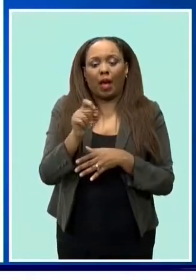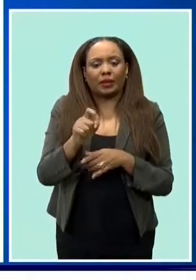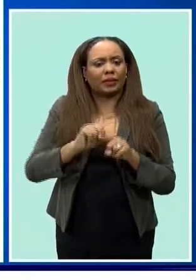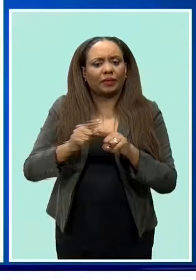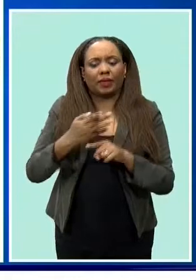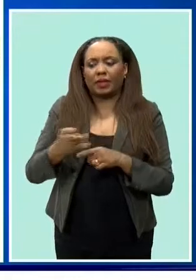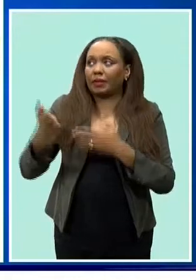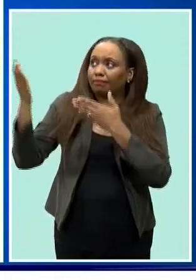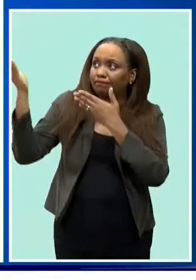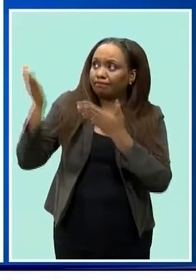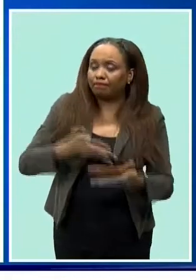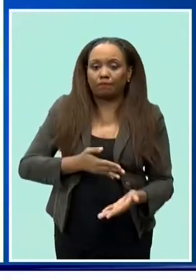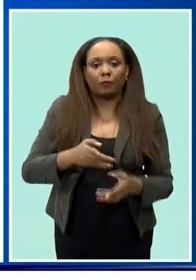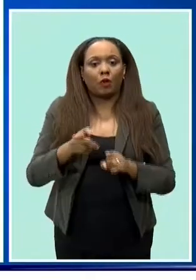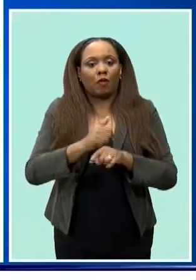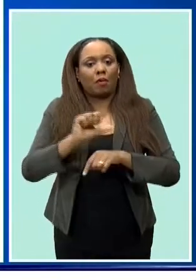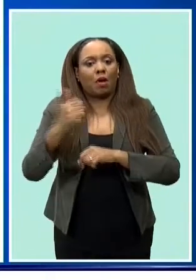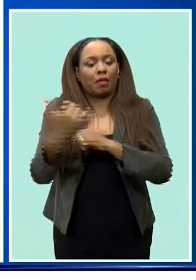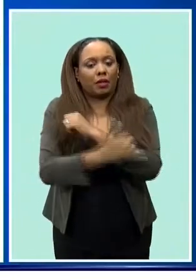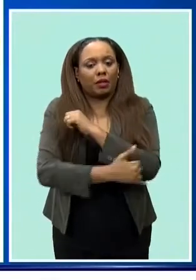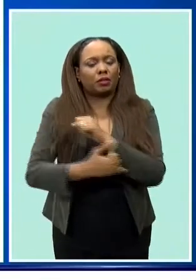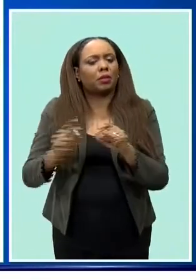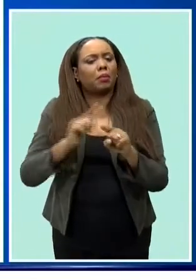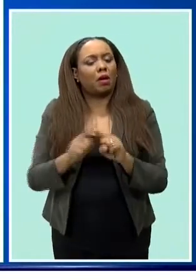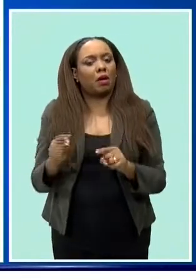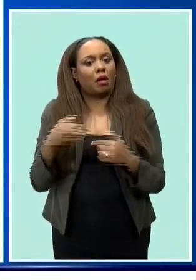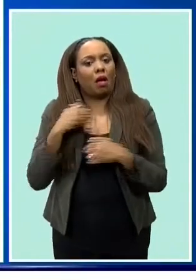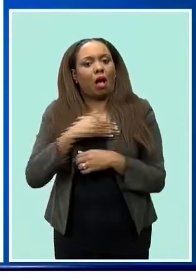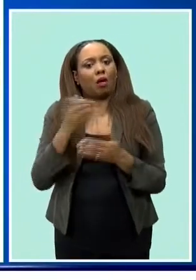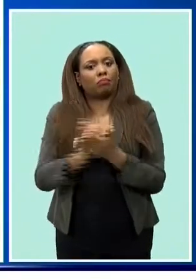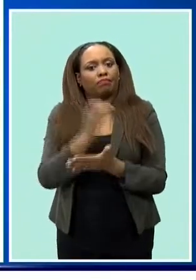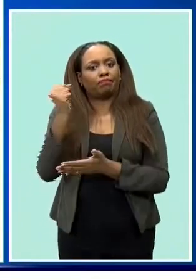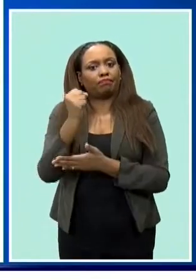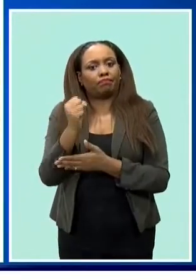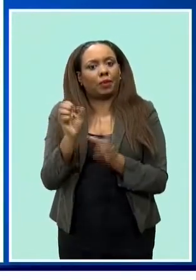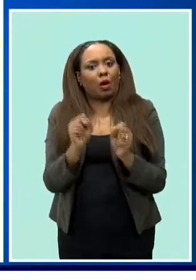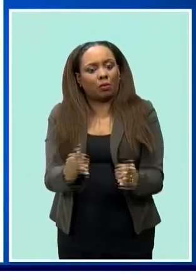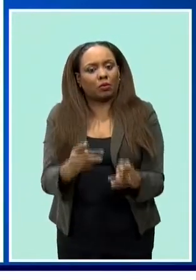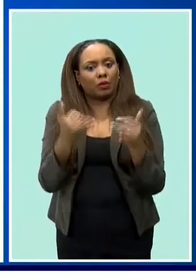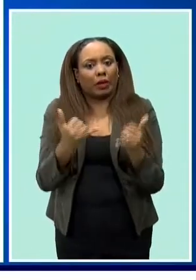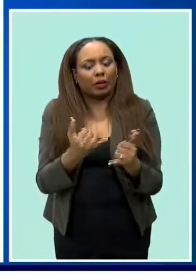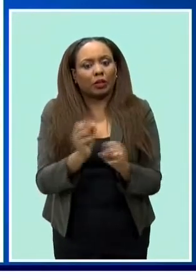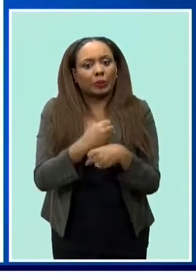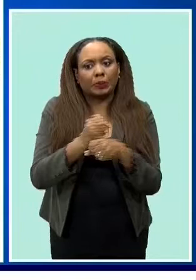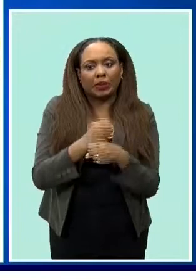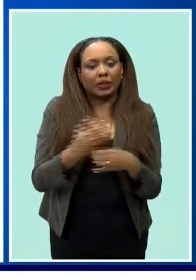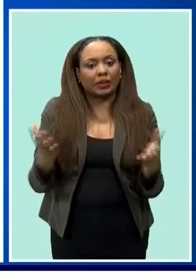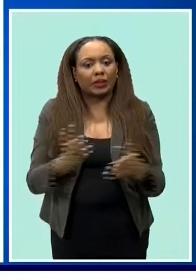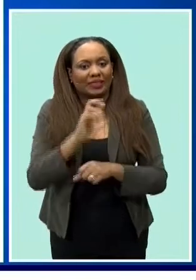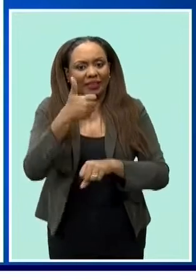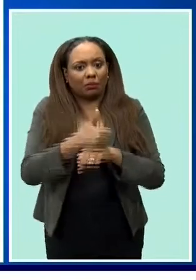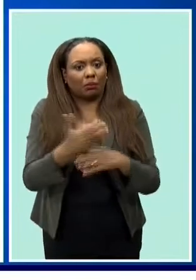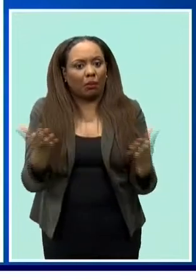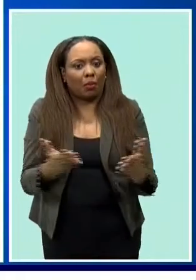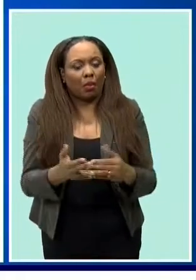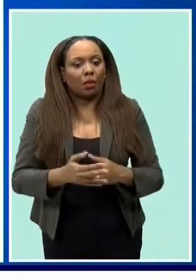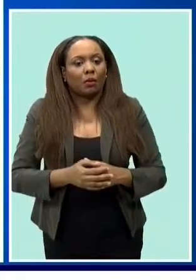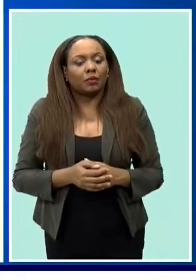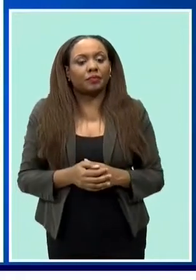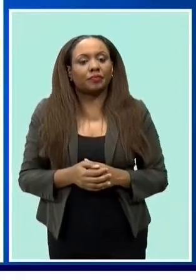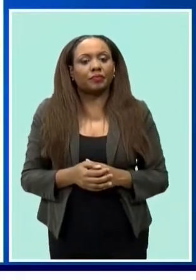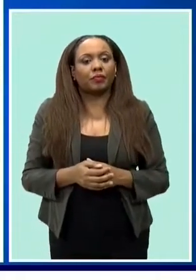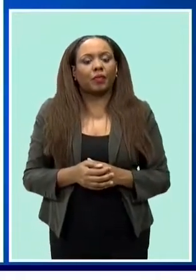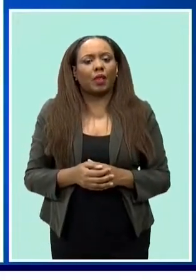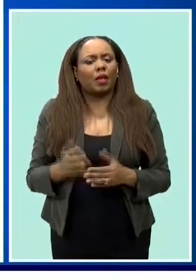an opportunity again for us to actually provide some of the inputs locally, right? Again, through